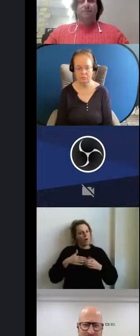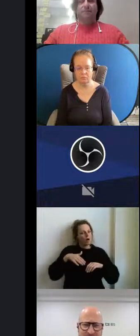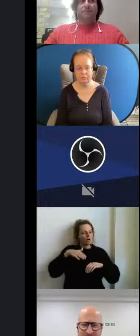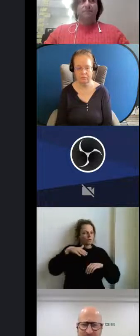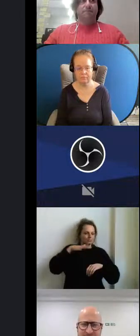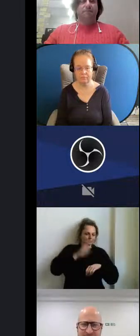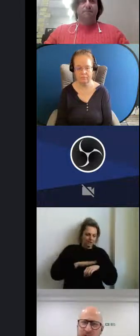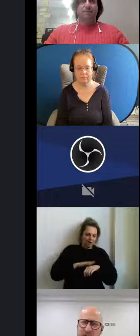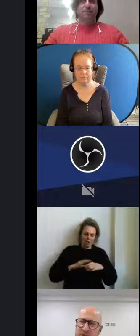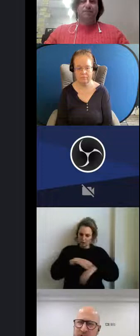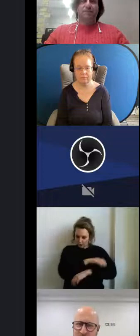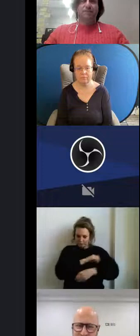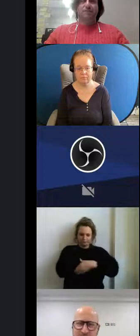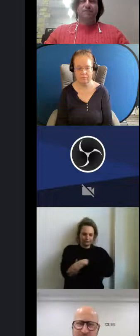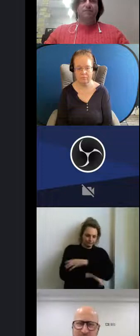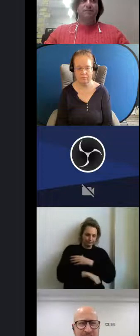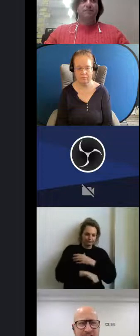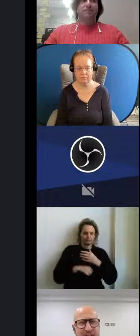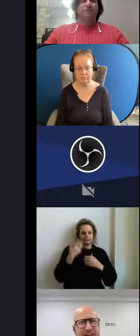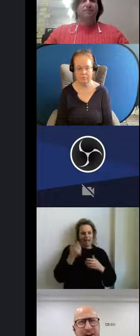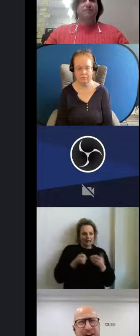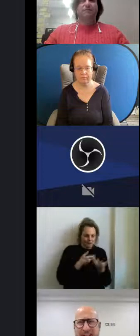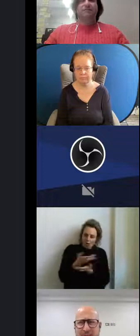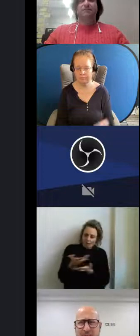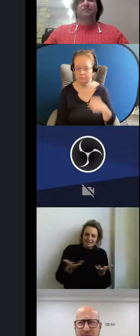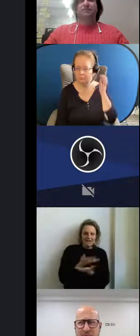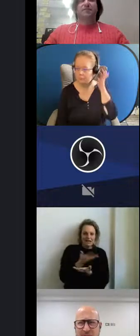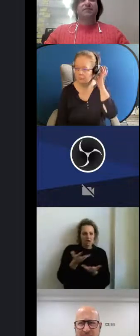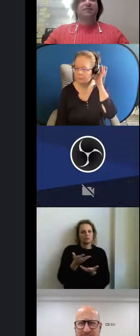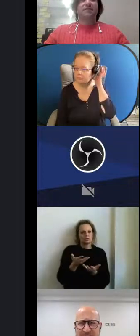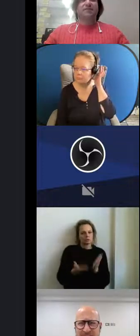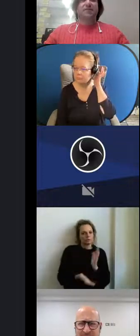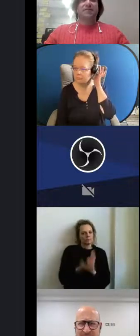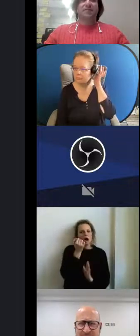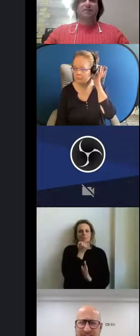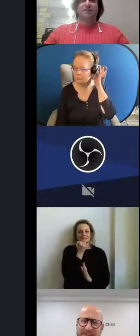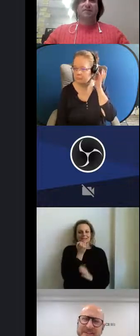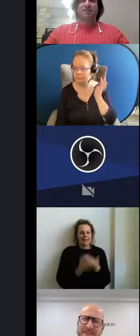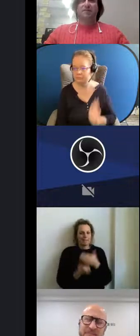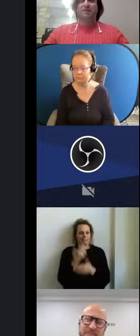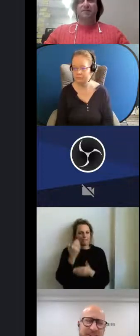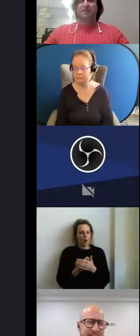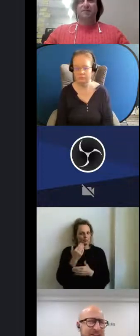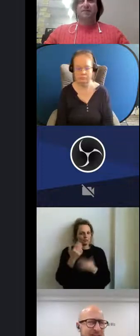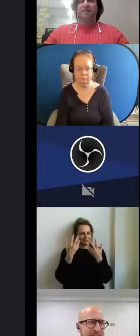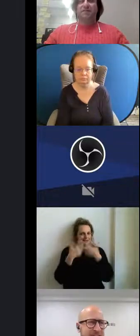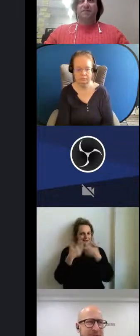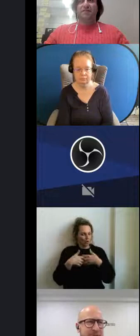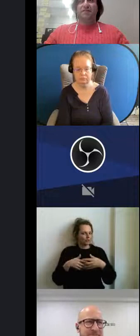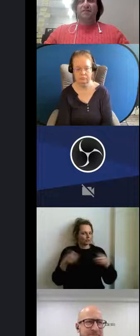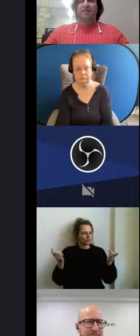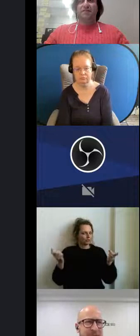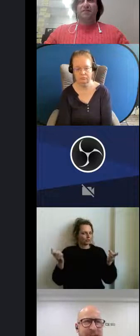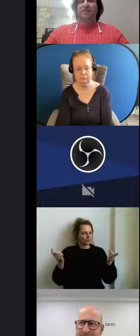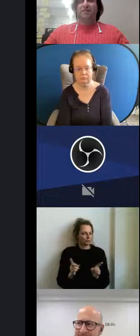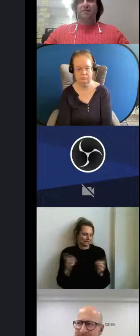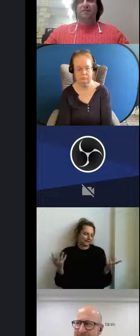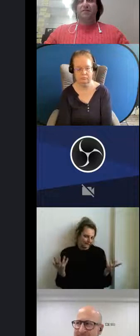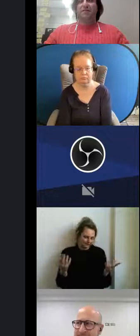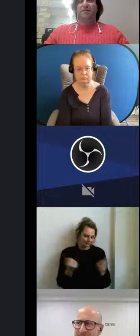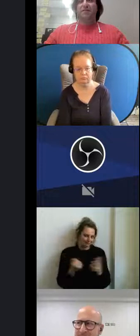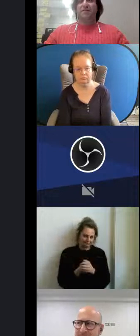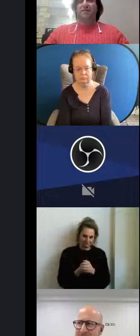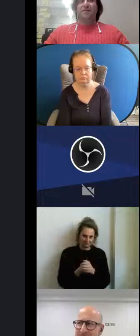have conversations like this where we show people and just update them on what modern technology, and it sounds almost